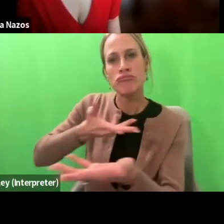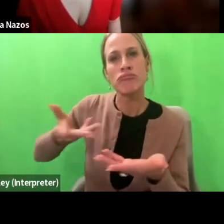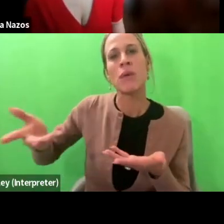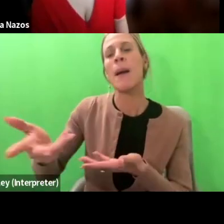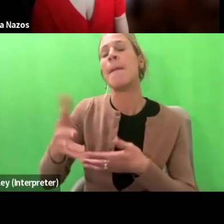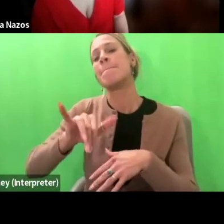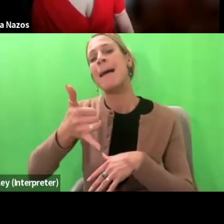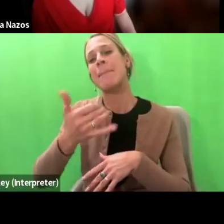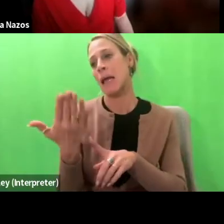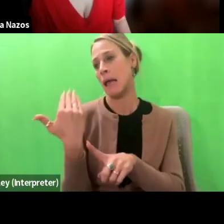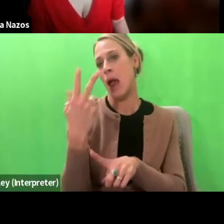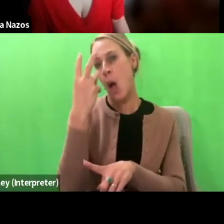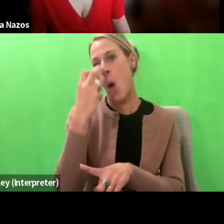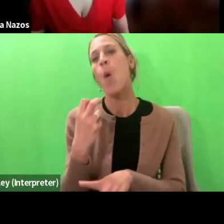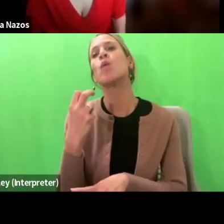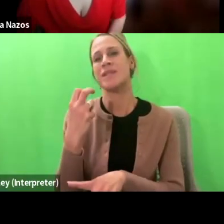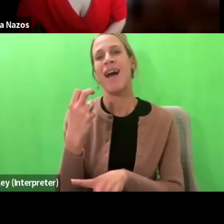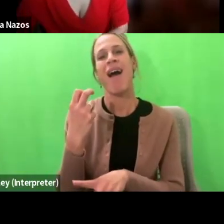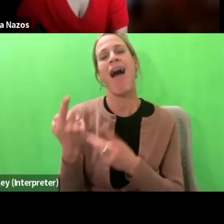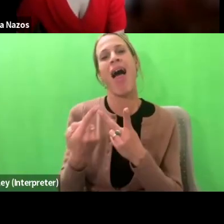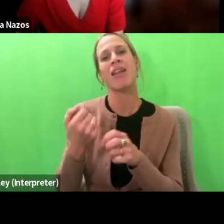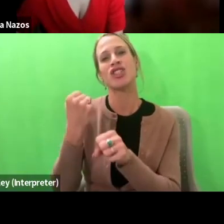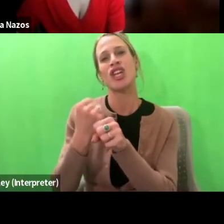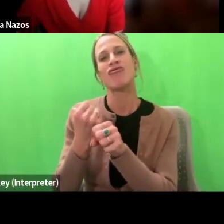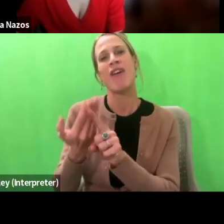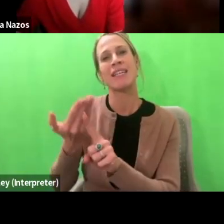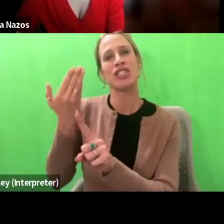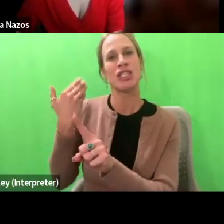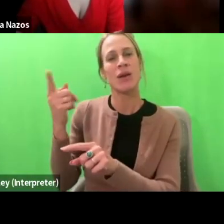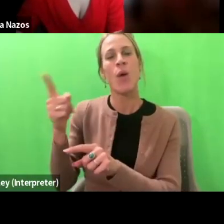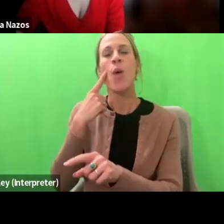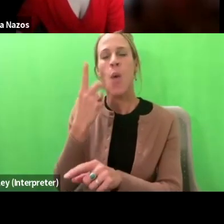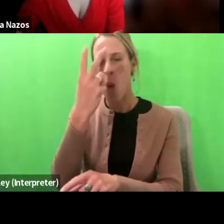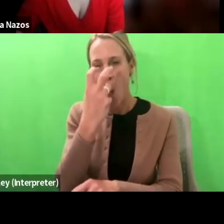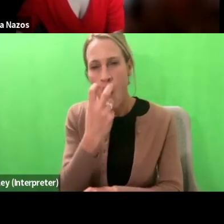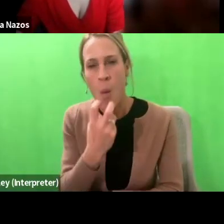older poets of the earlier generations, or even, as I told you, folk songs. So